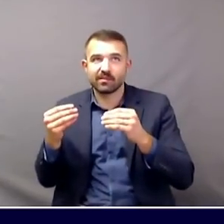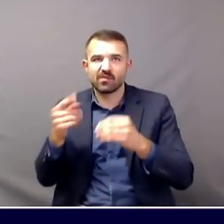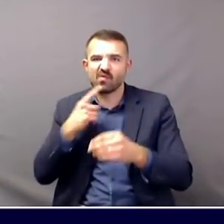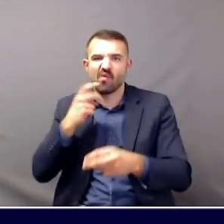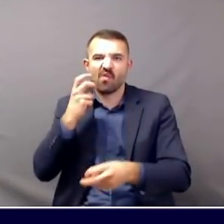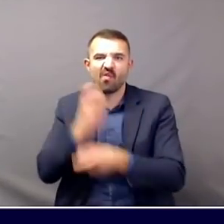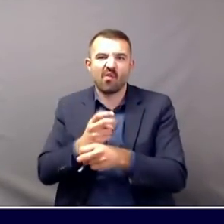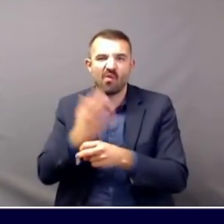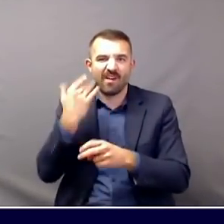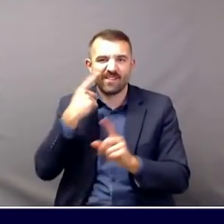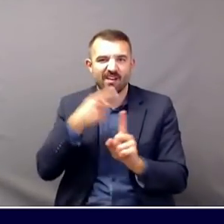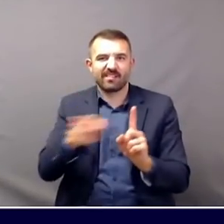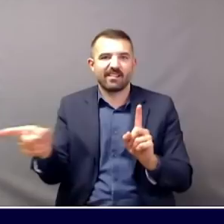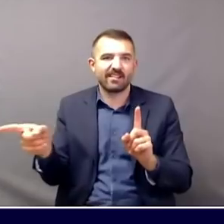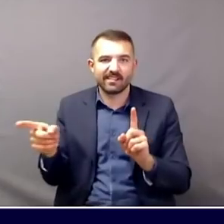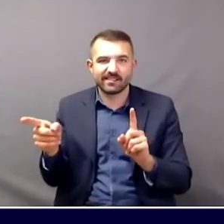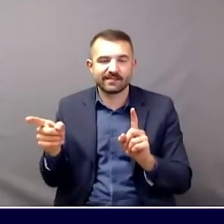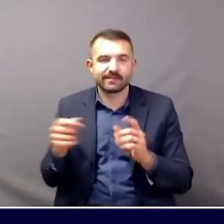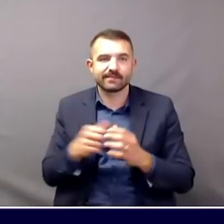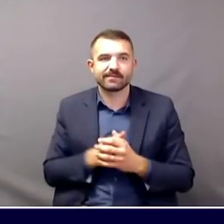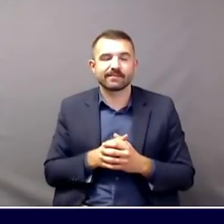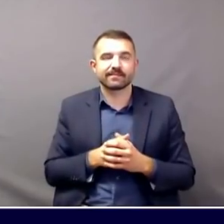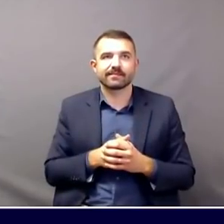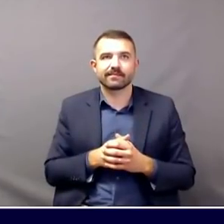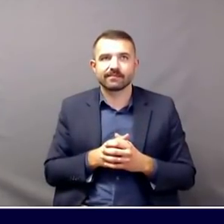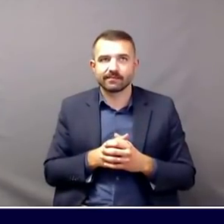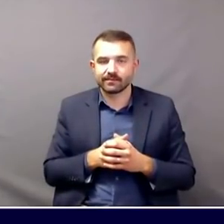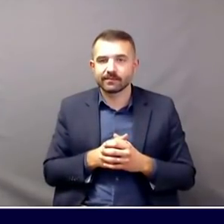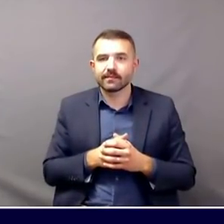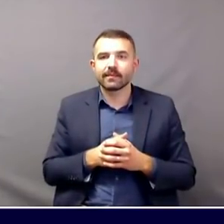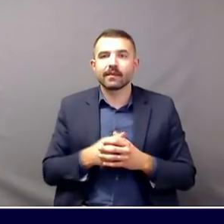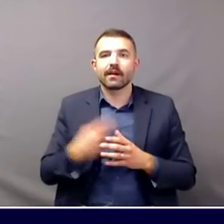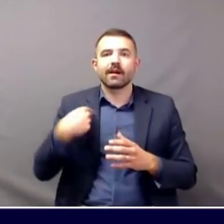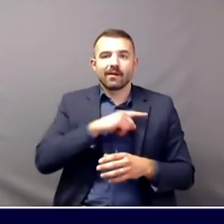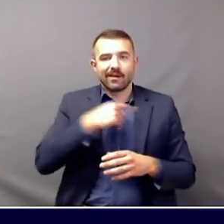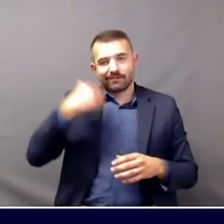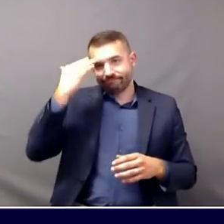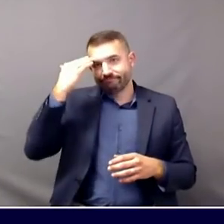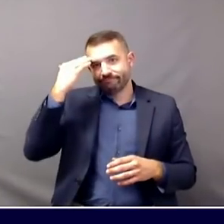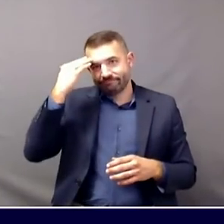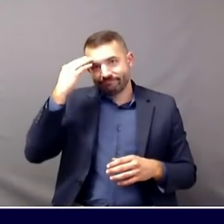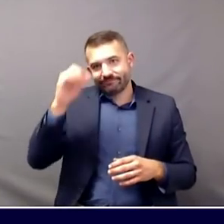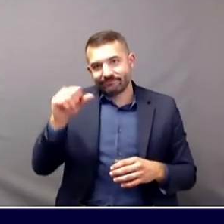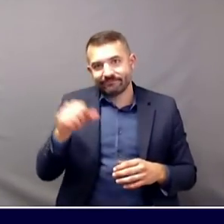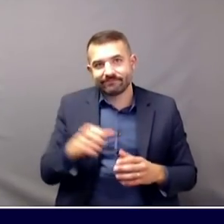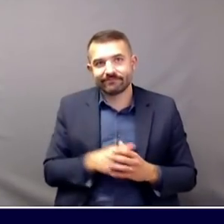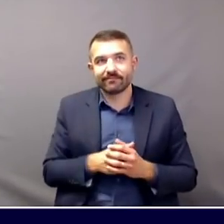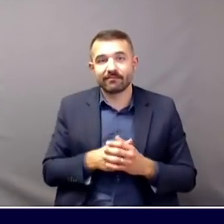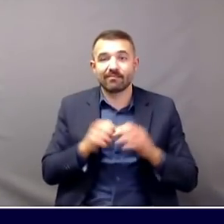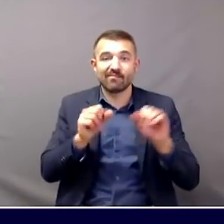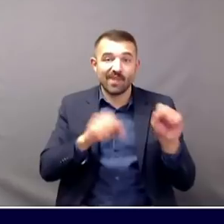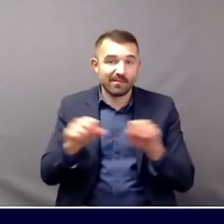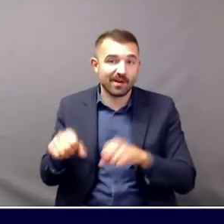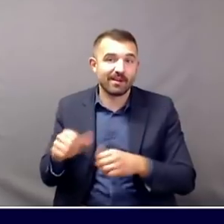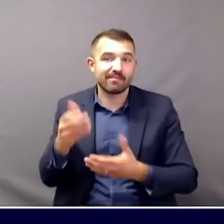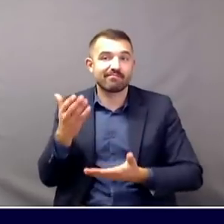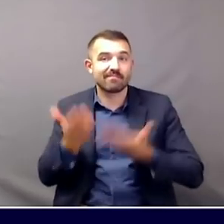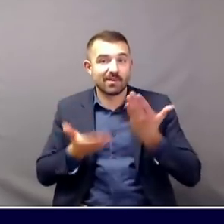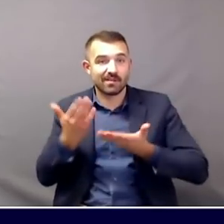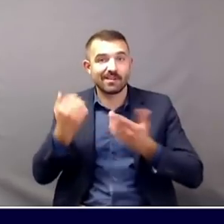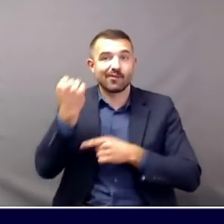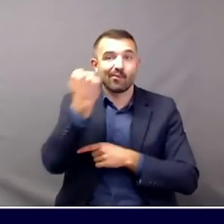of engagement. All that said, we are aware that there are potential protests associated with face coverings